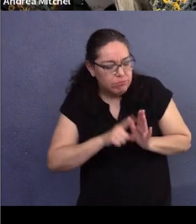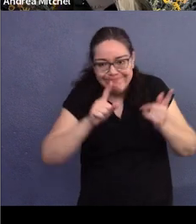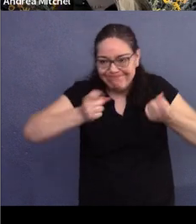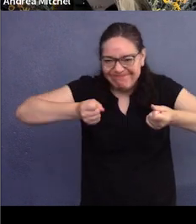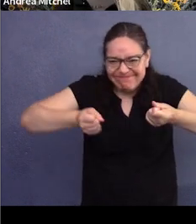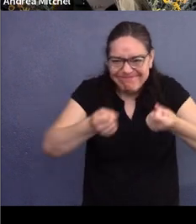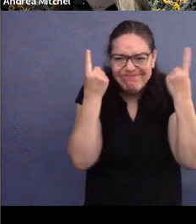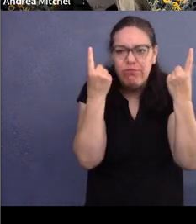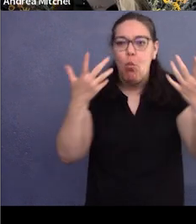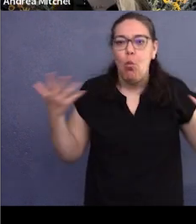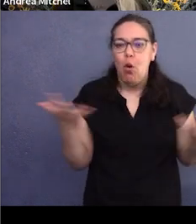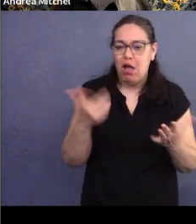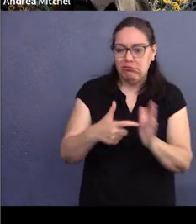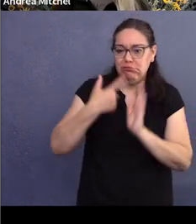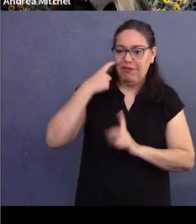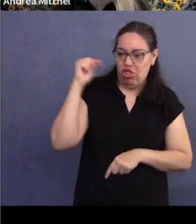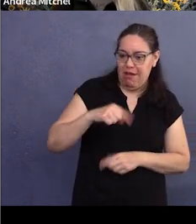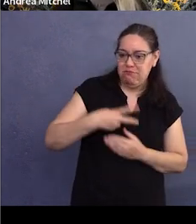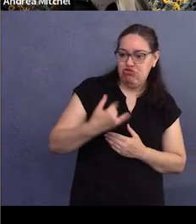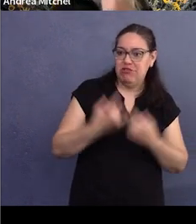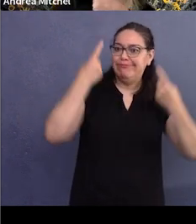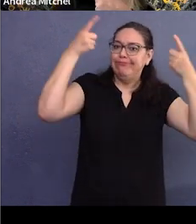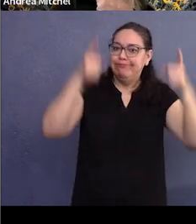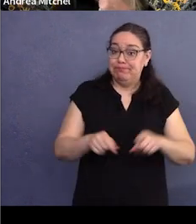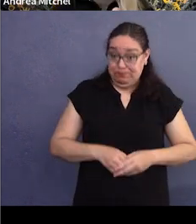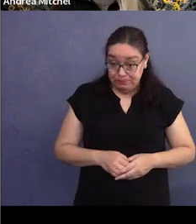for this project to be implemented. Make sense?